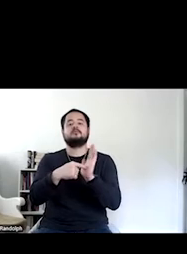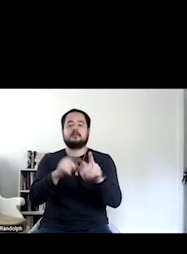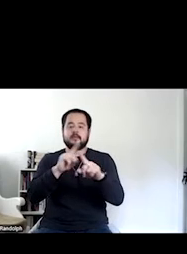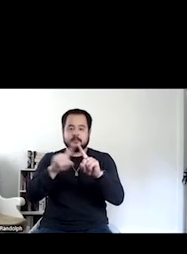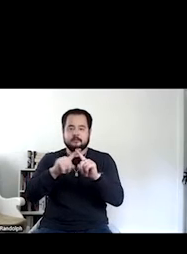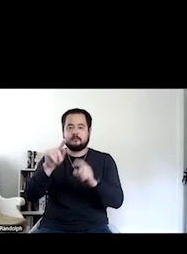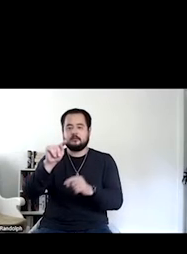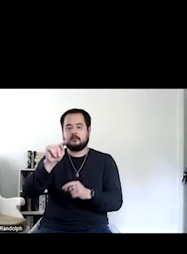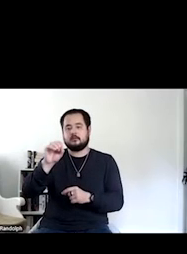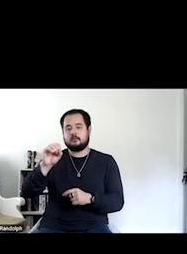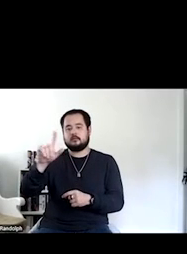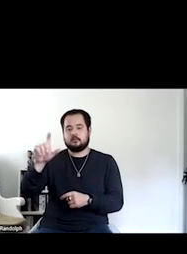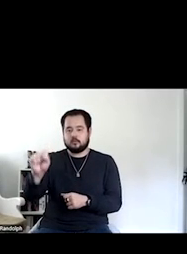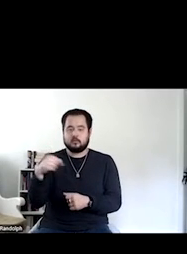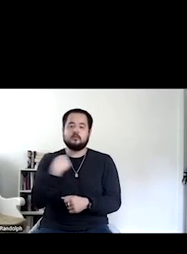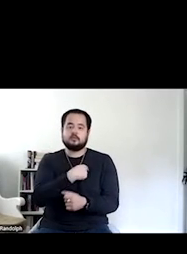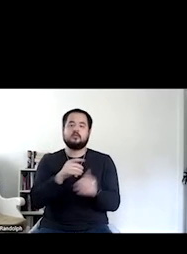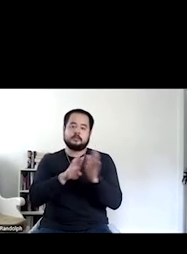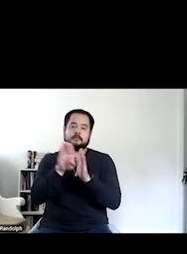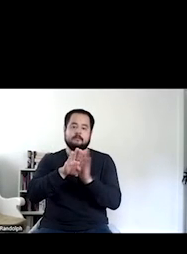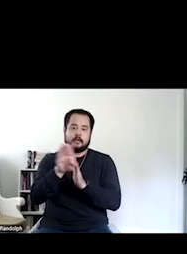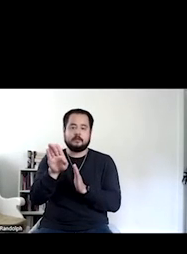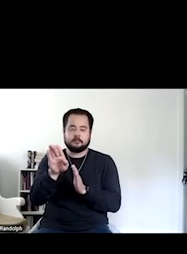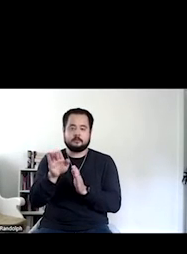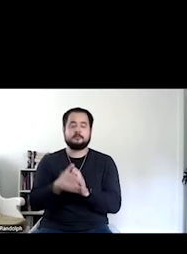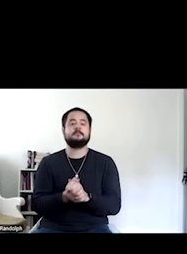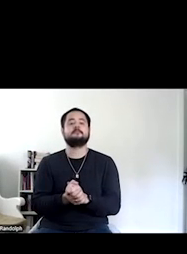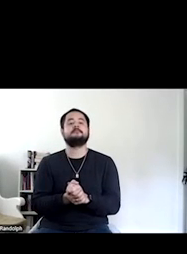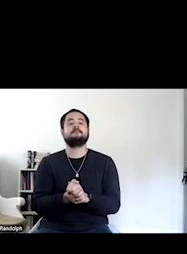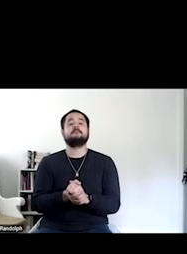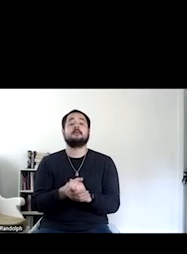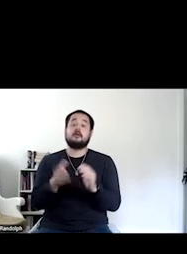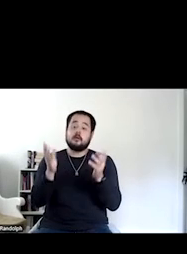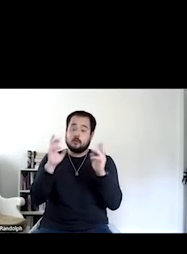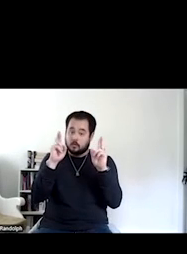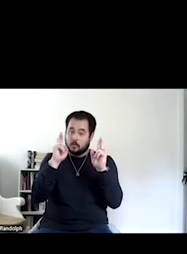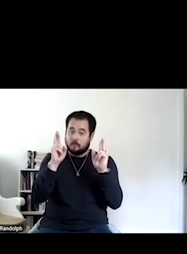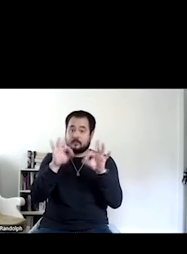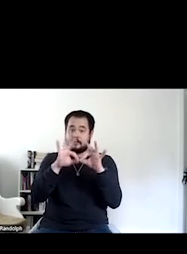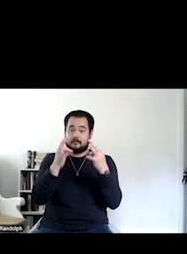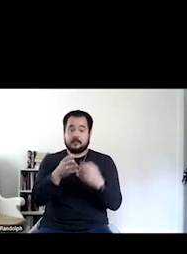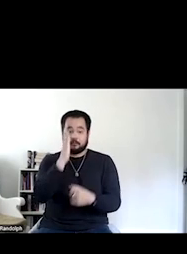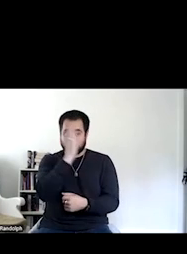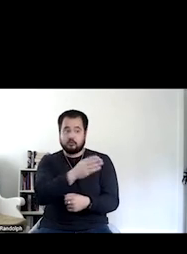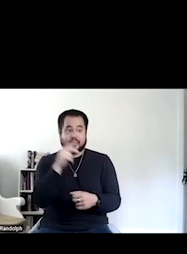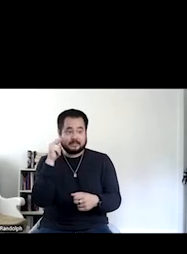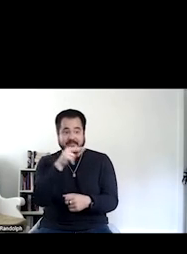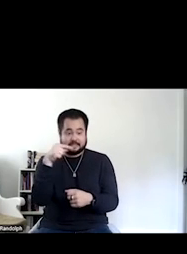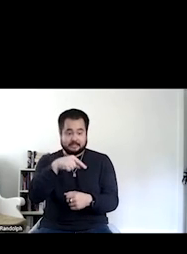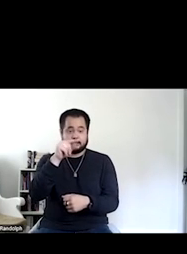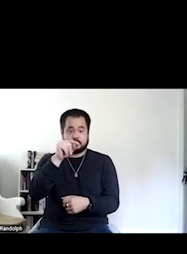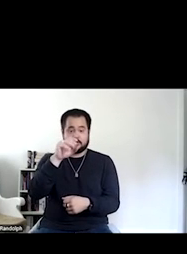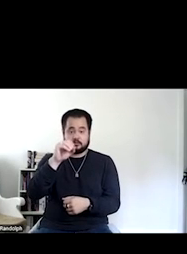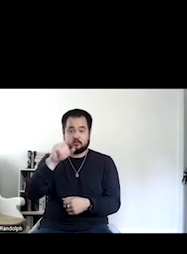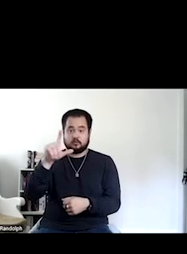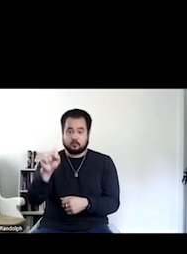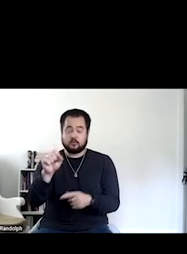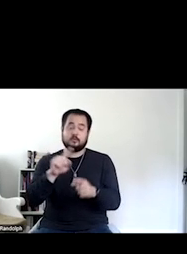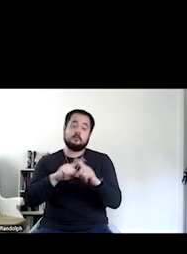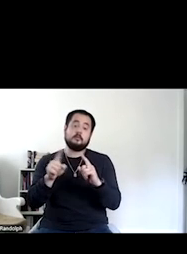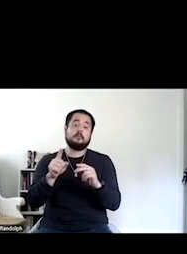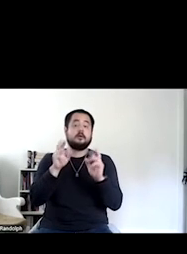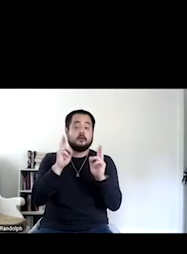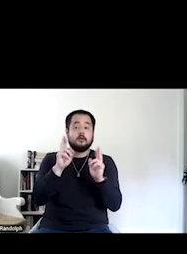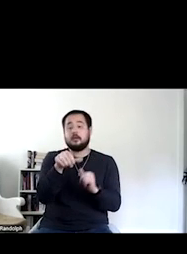developed with the goal that families will see these directly, but that pediatric practices and other healthcare professionals and first